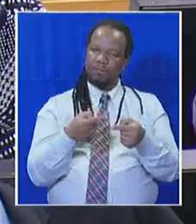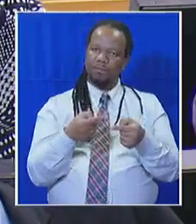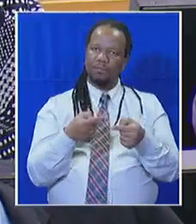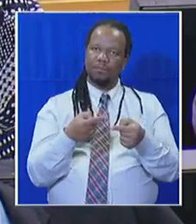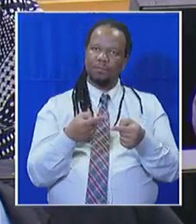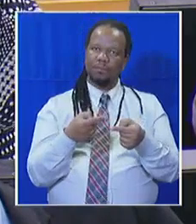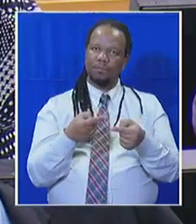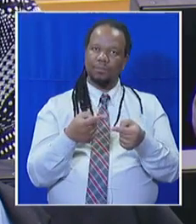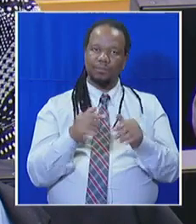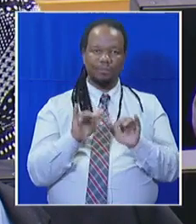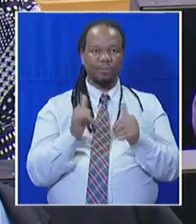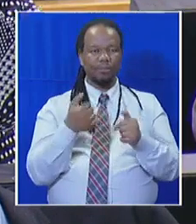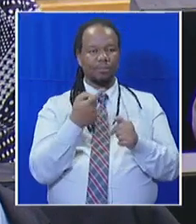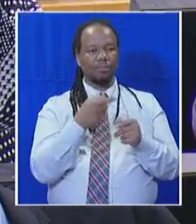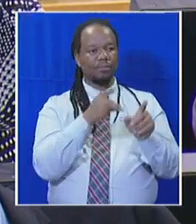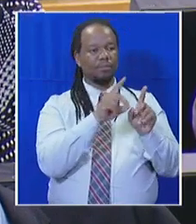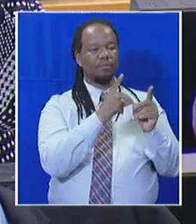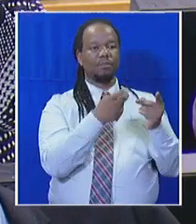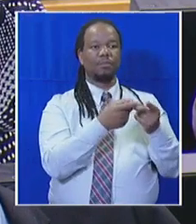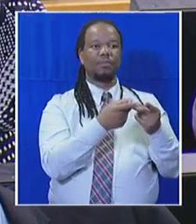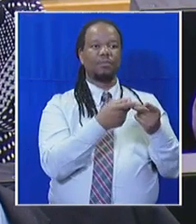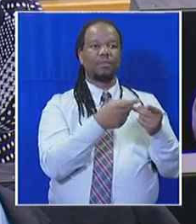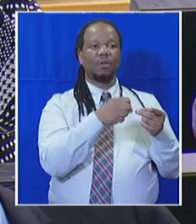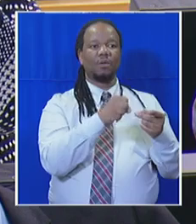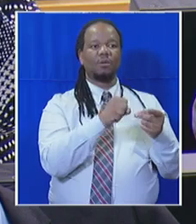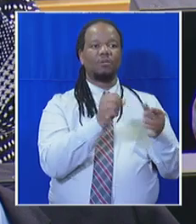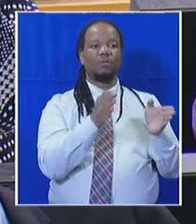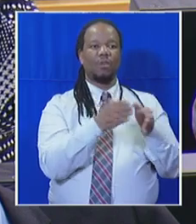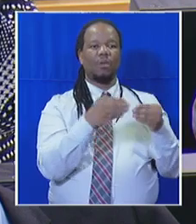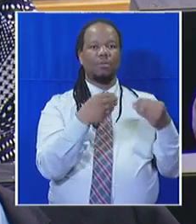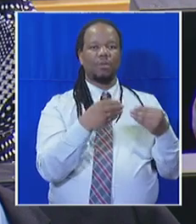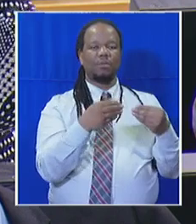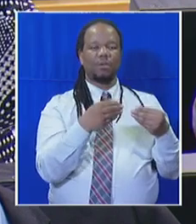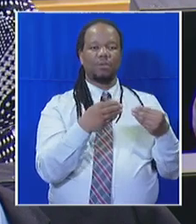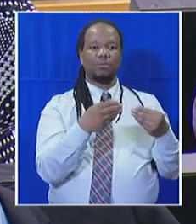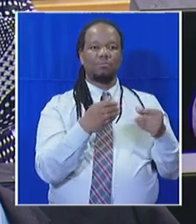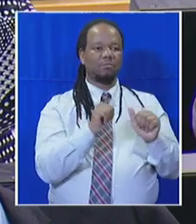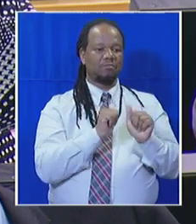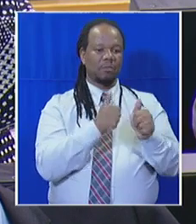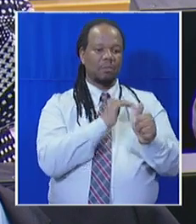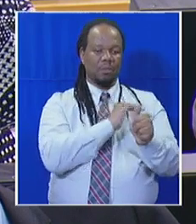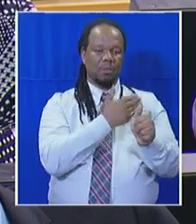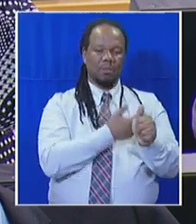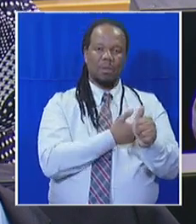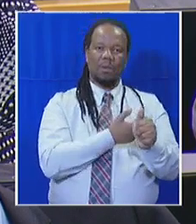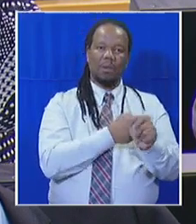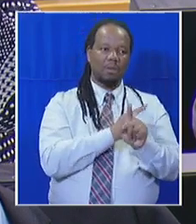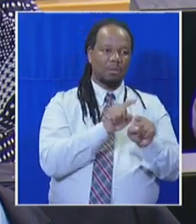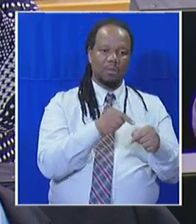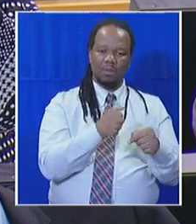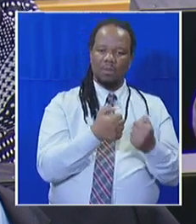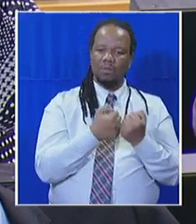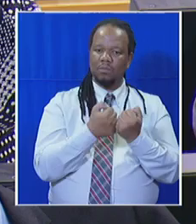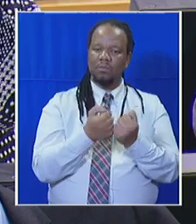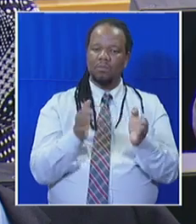the dismal failure of the Department of Small Business Development in fulfilling its mandate to support small business and